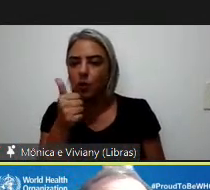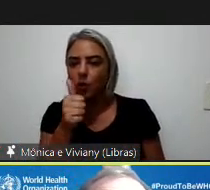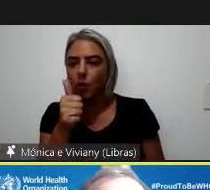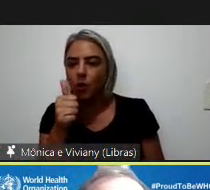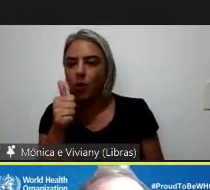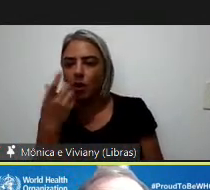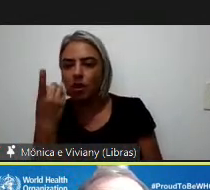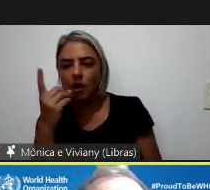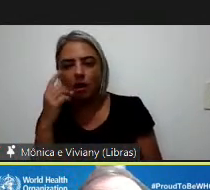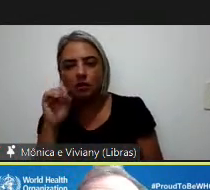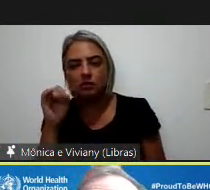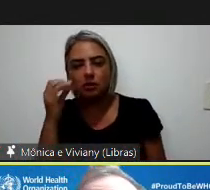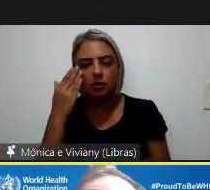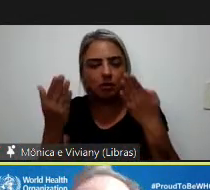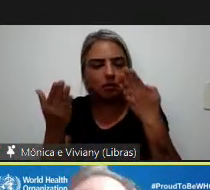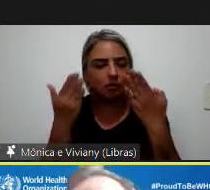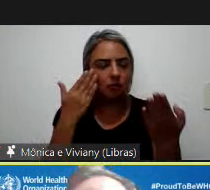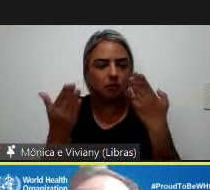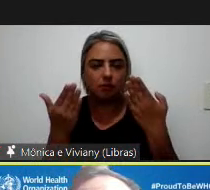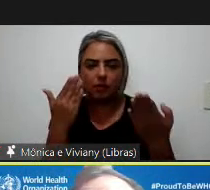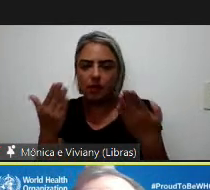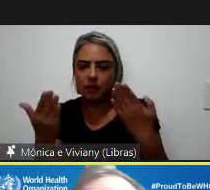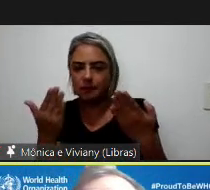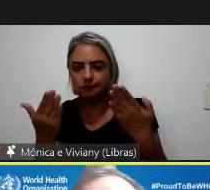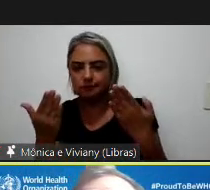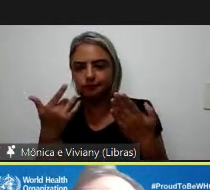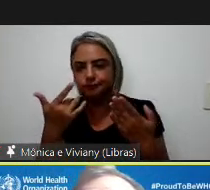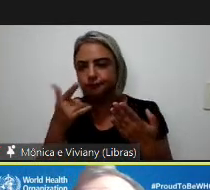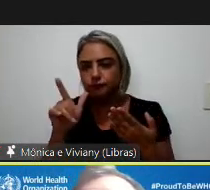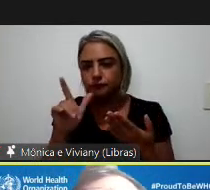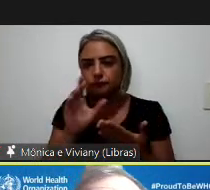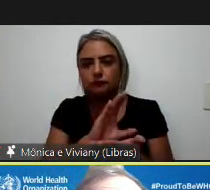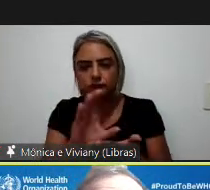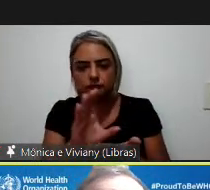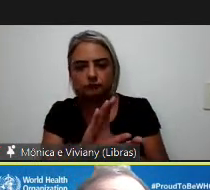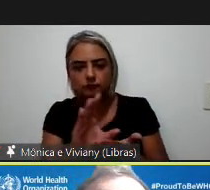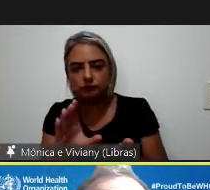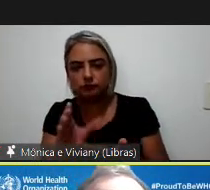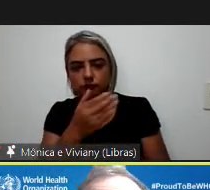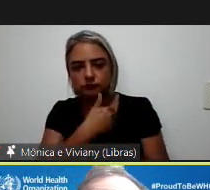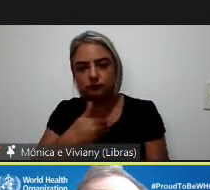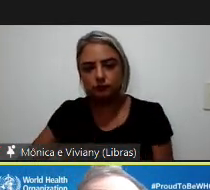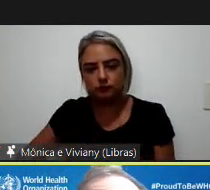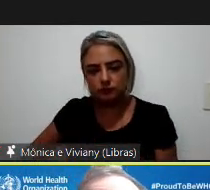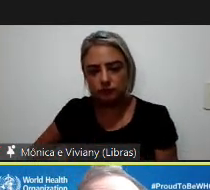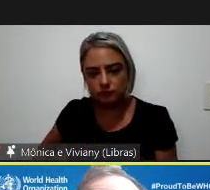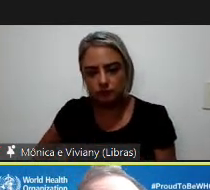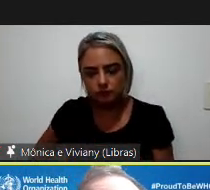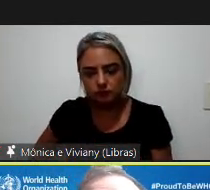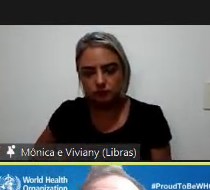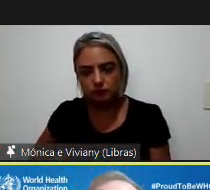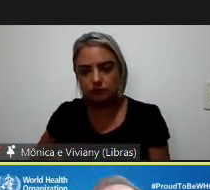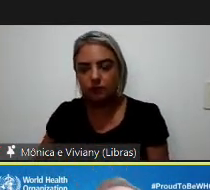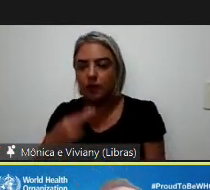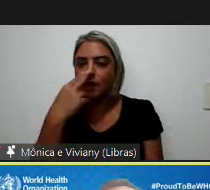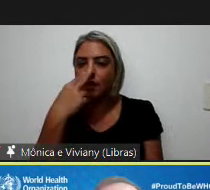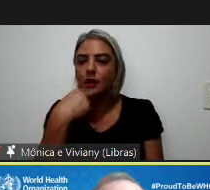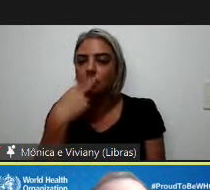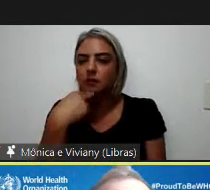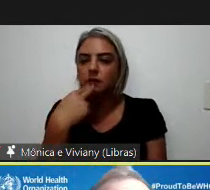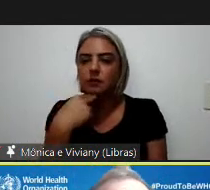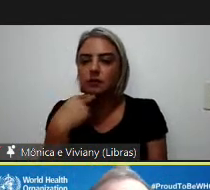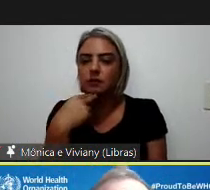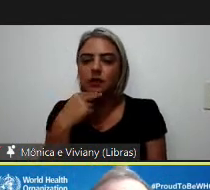other investment done either by government or by donors, nutrition is always the one which is